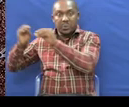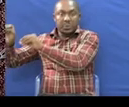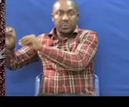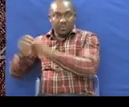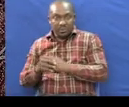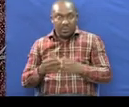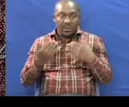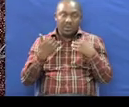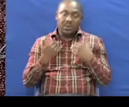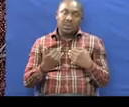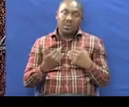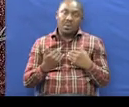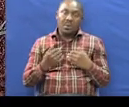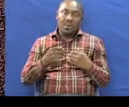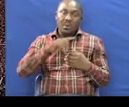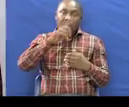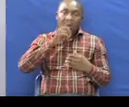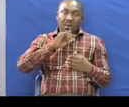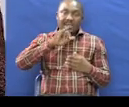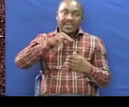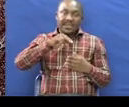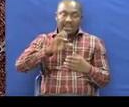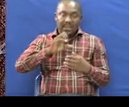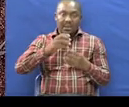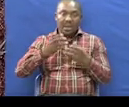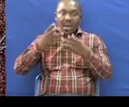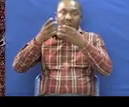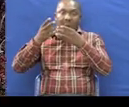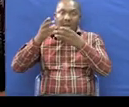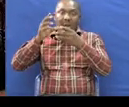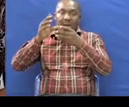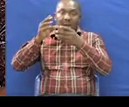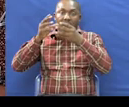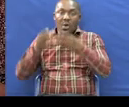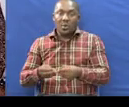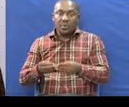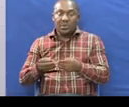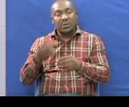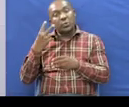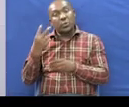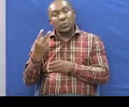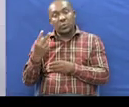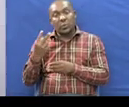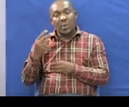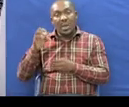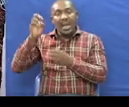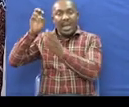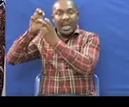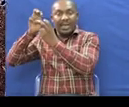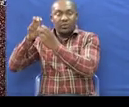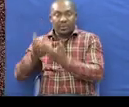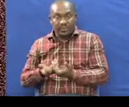zinc lose its 2 electron. This will be removed from S. Now the configuration